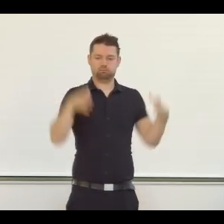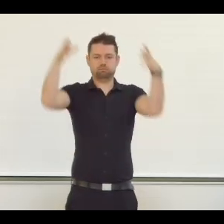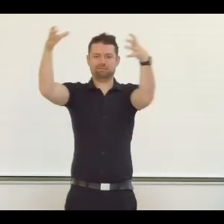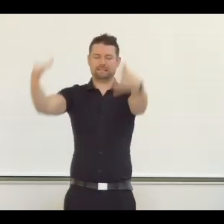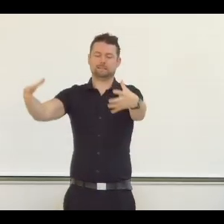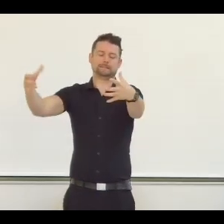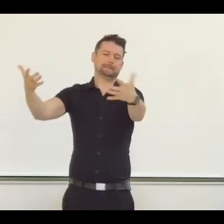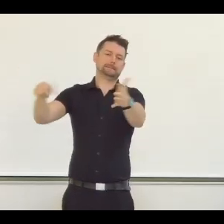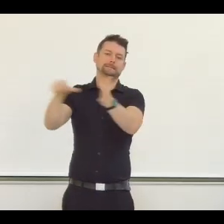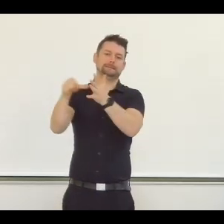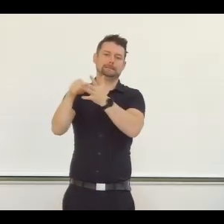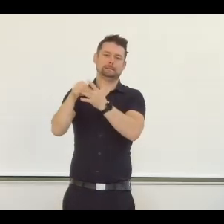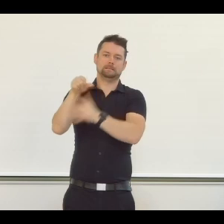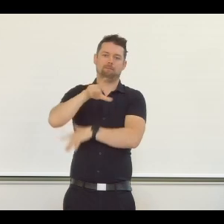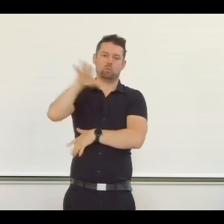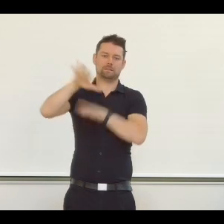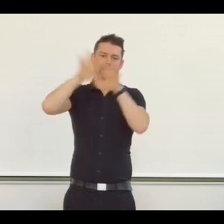space is mostly one module.